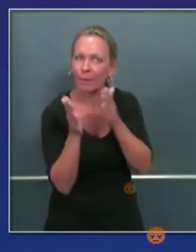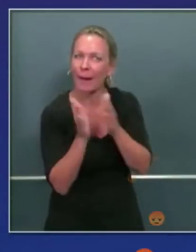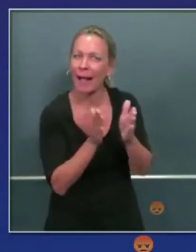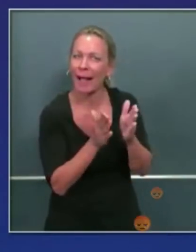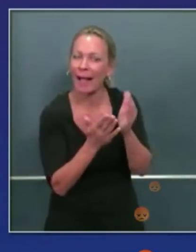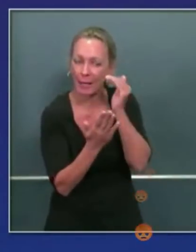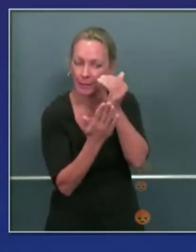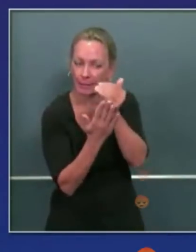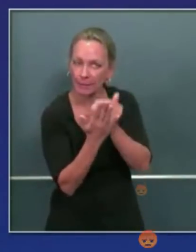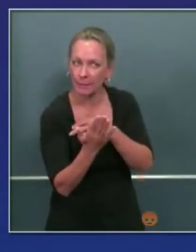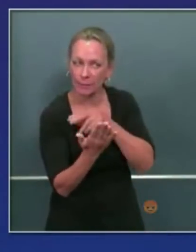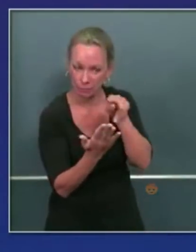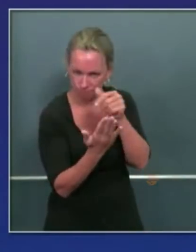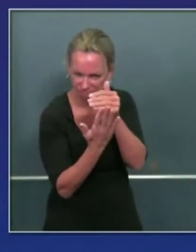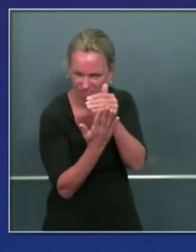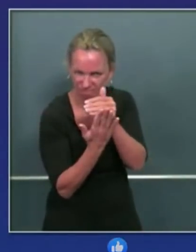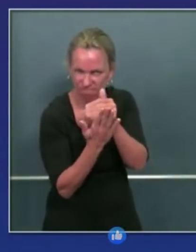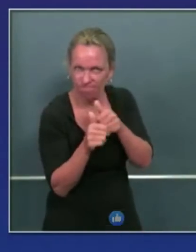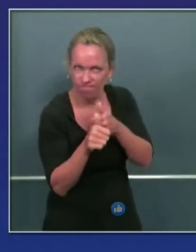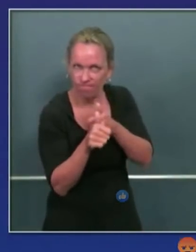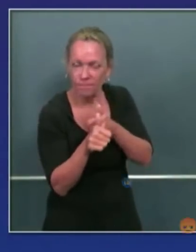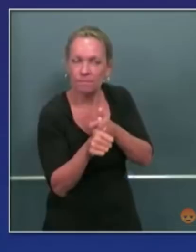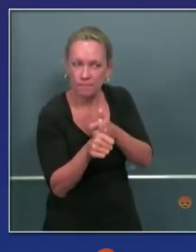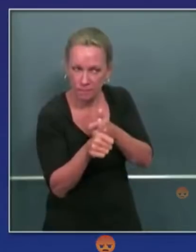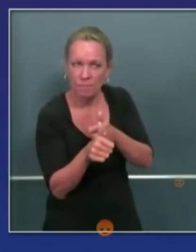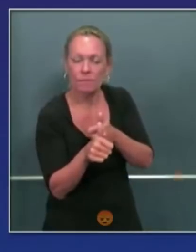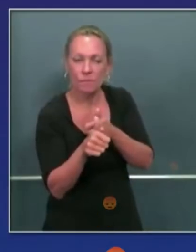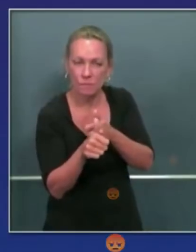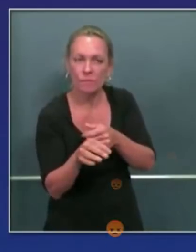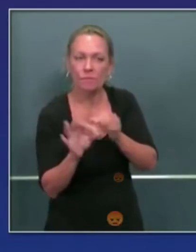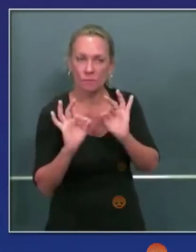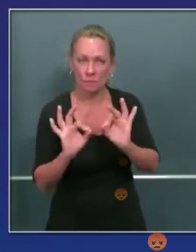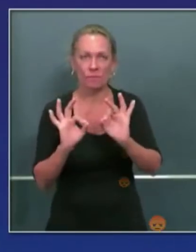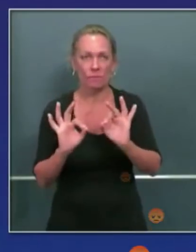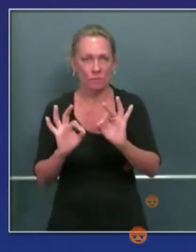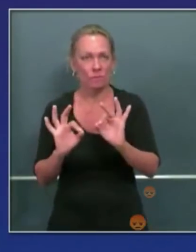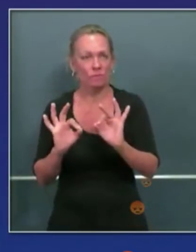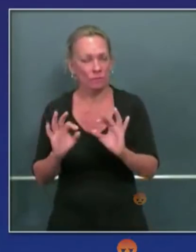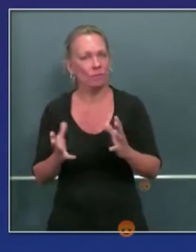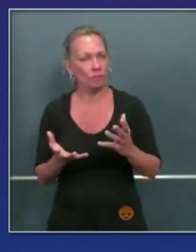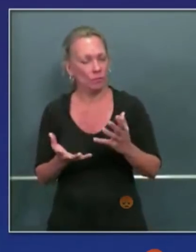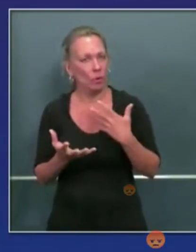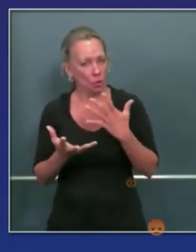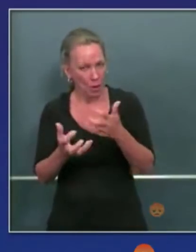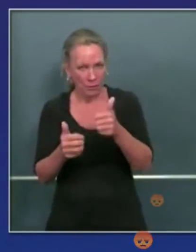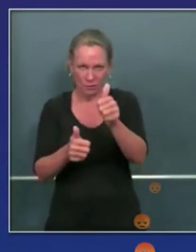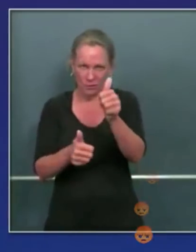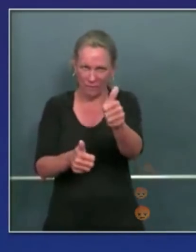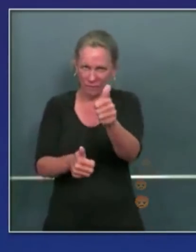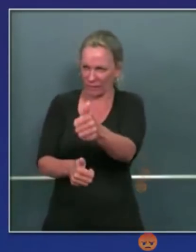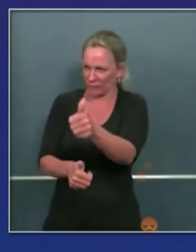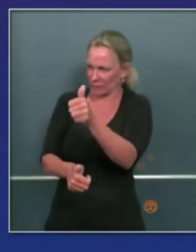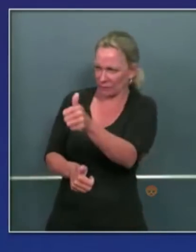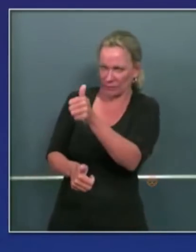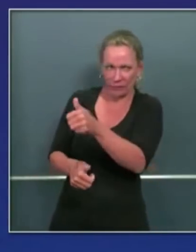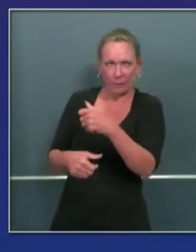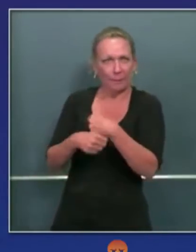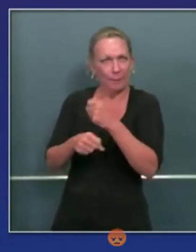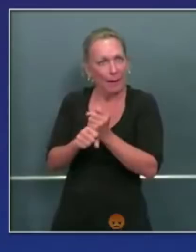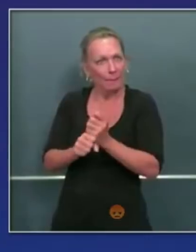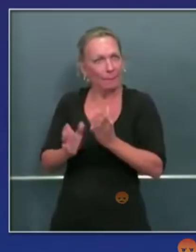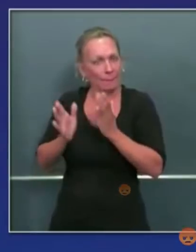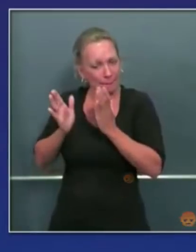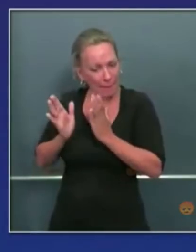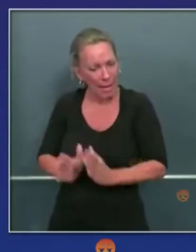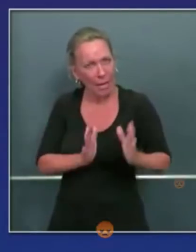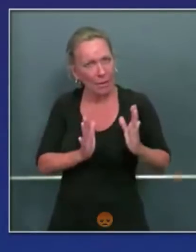that decision for them. So những cái quận mà được xem là phải để ý là sẽ từ 3 cho tới 14 ngày để ý